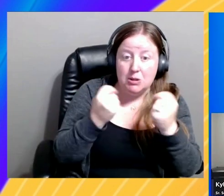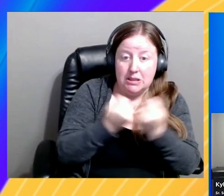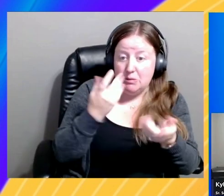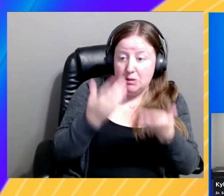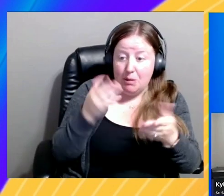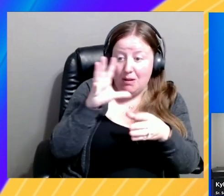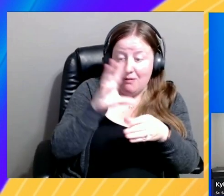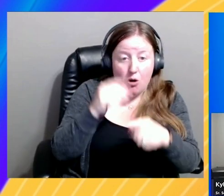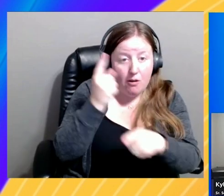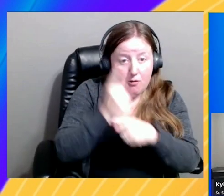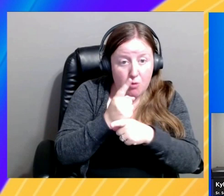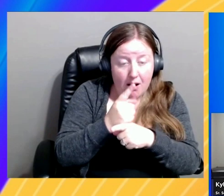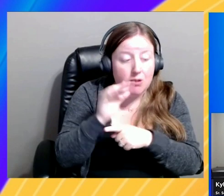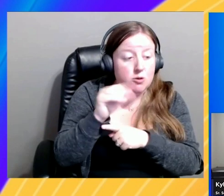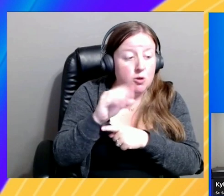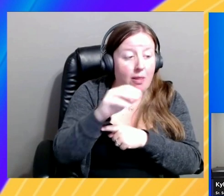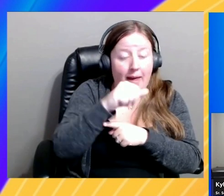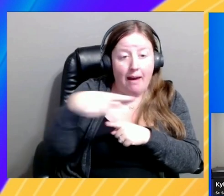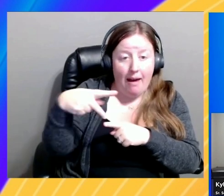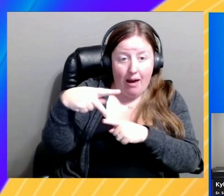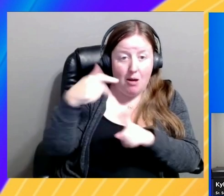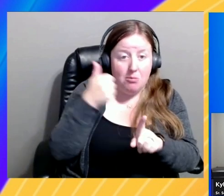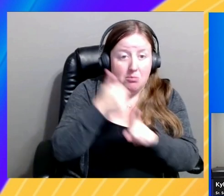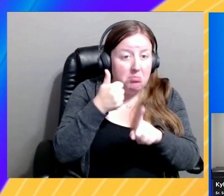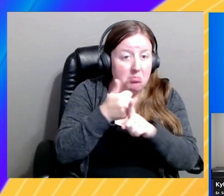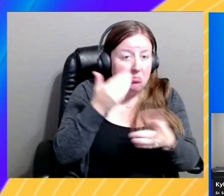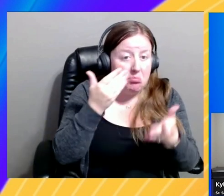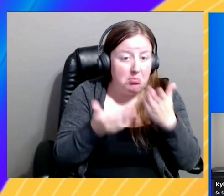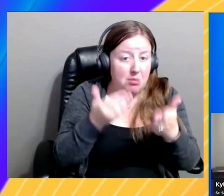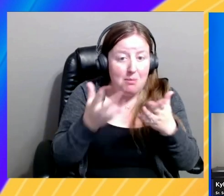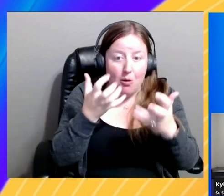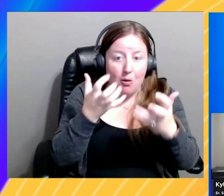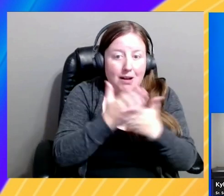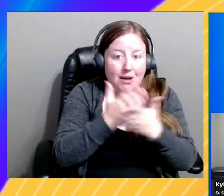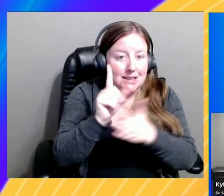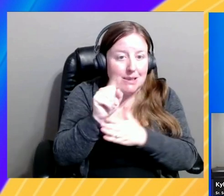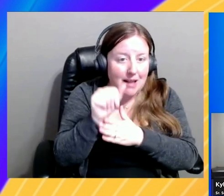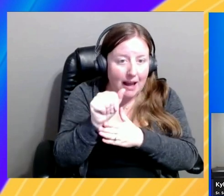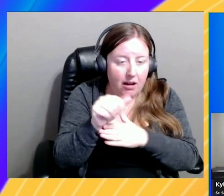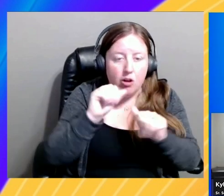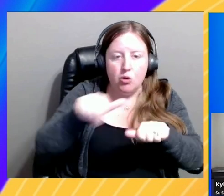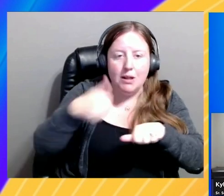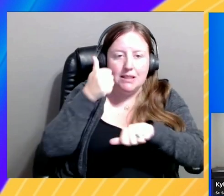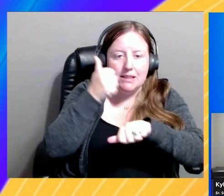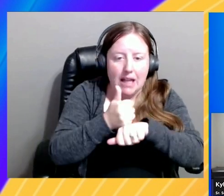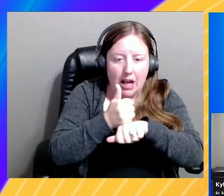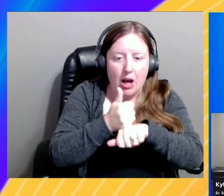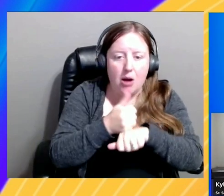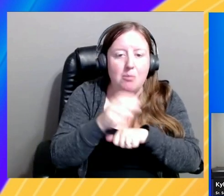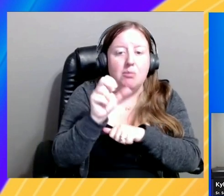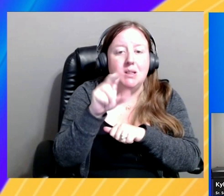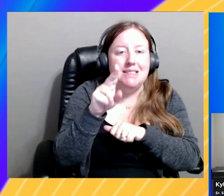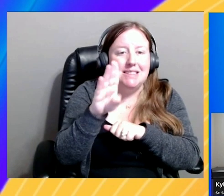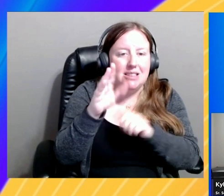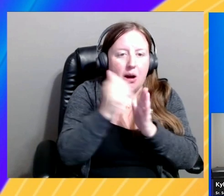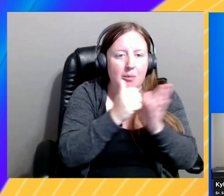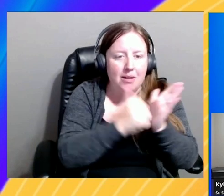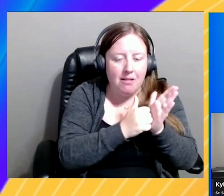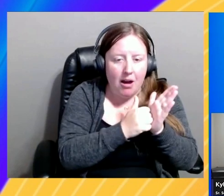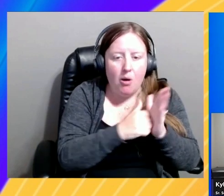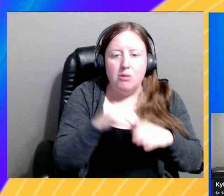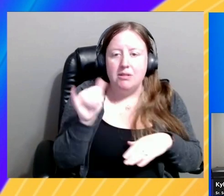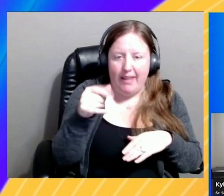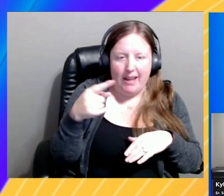the application teams themselves might want some of this data. So you can set it up in those sub accounts. But yeah, like you were saying, your central